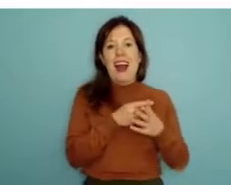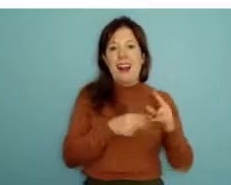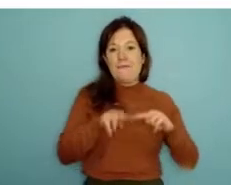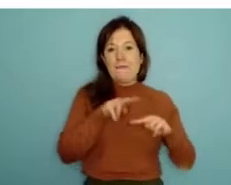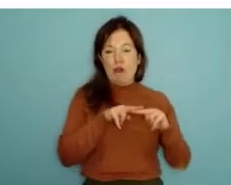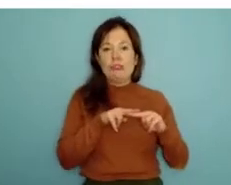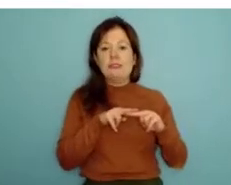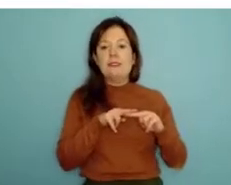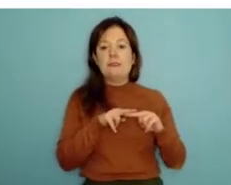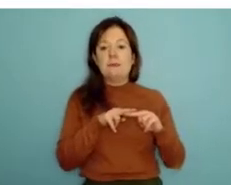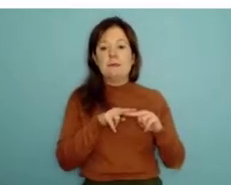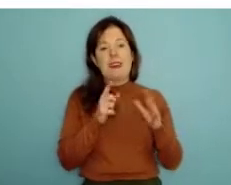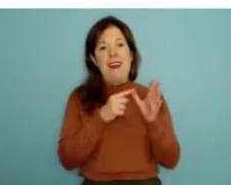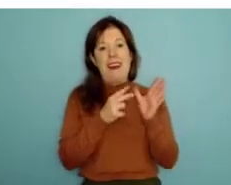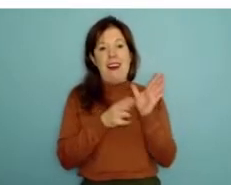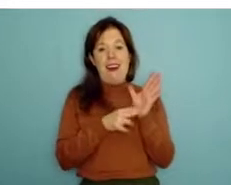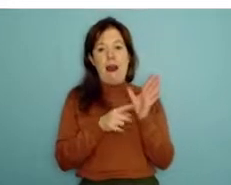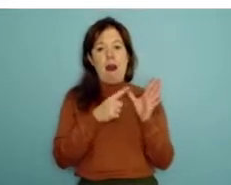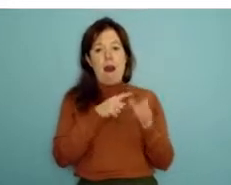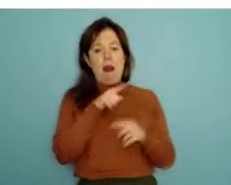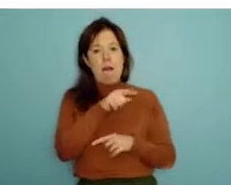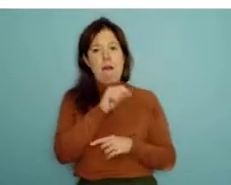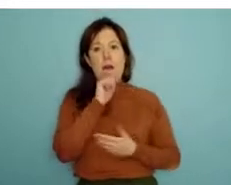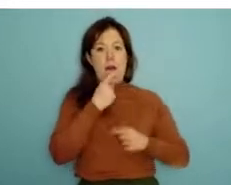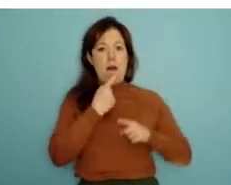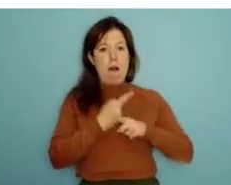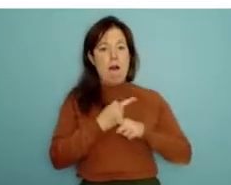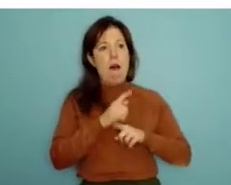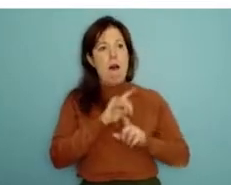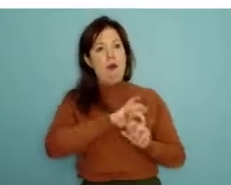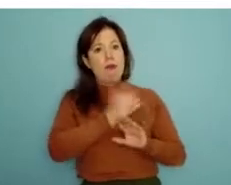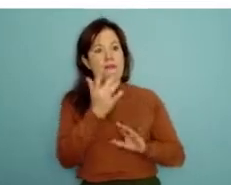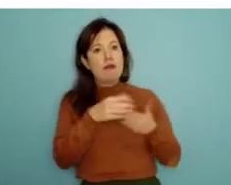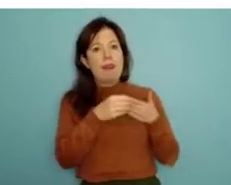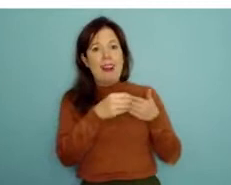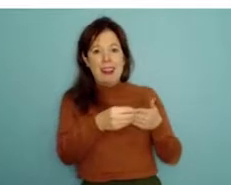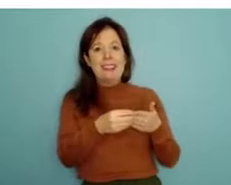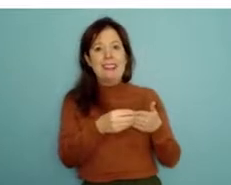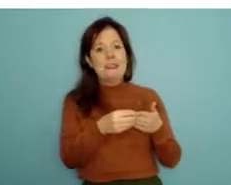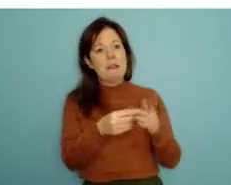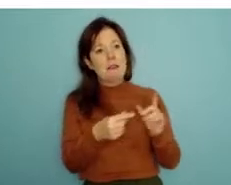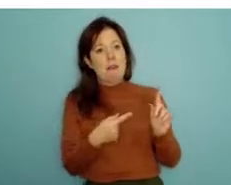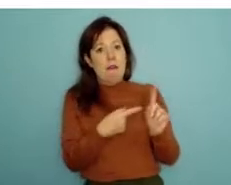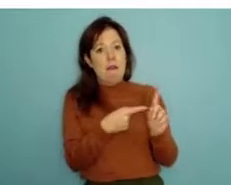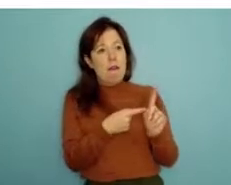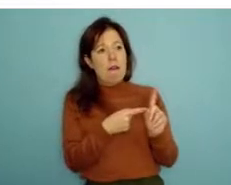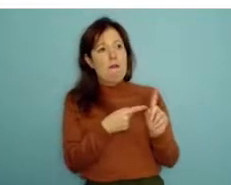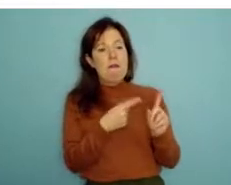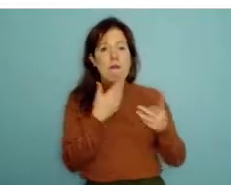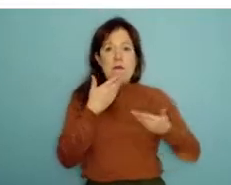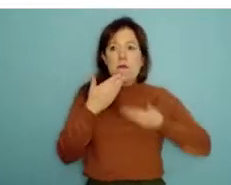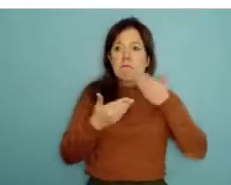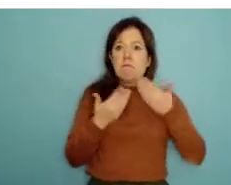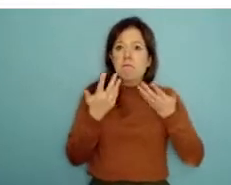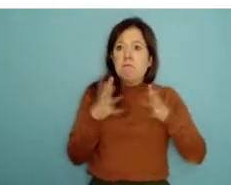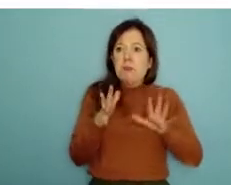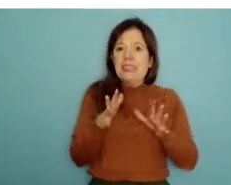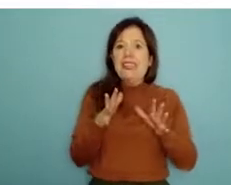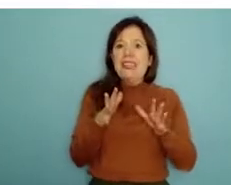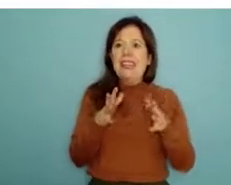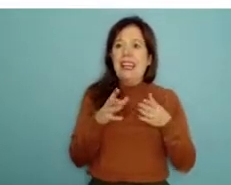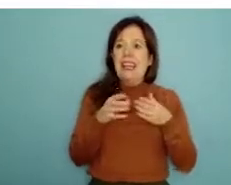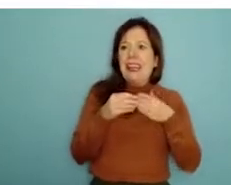talk extensively about her role as a professional lead and maybe give us some insight about the challenges of working and leading within